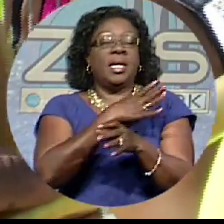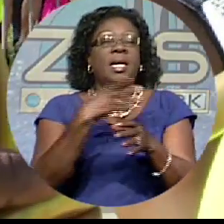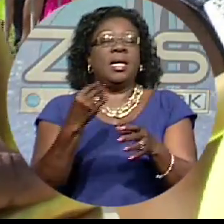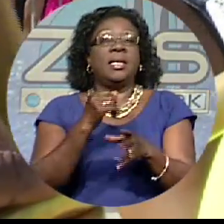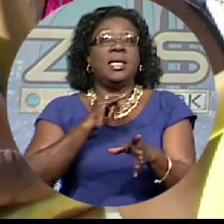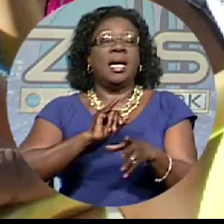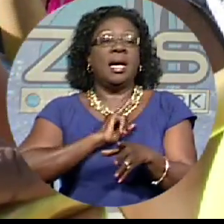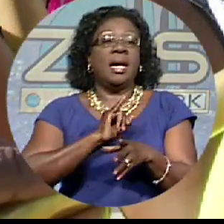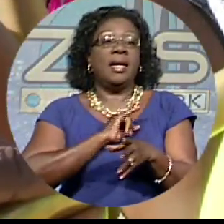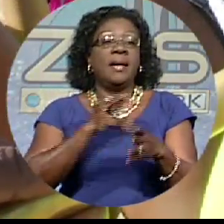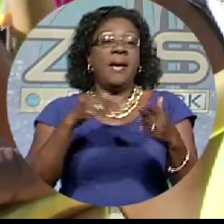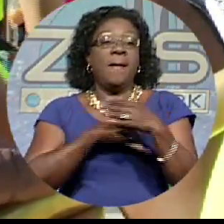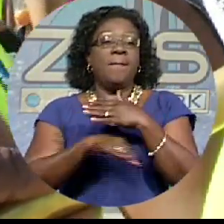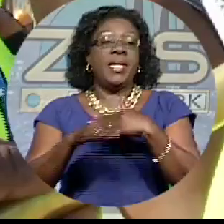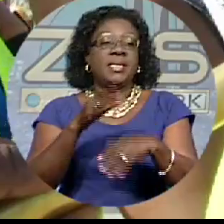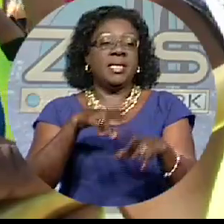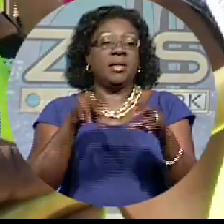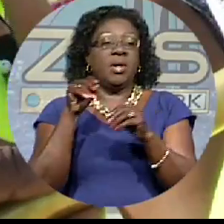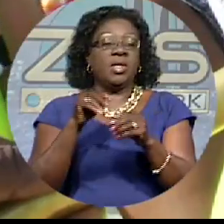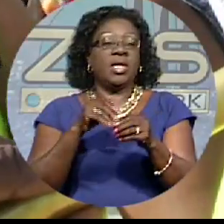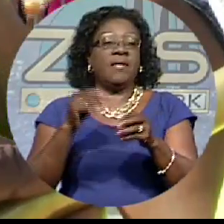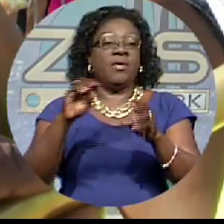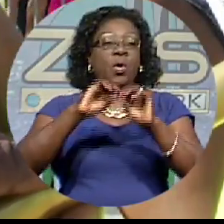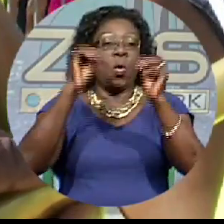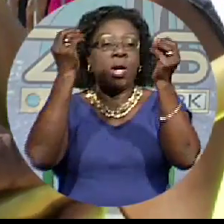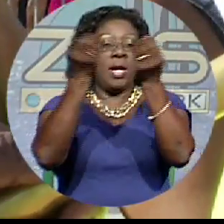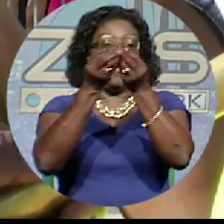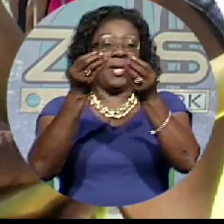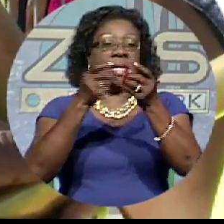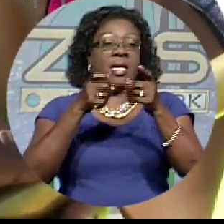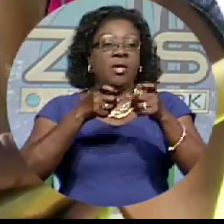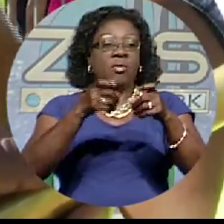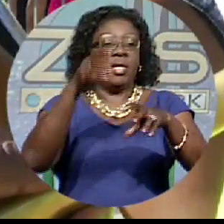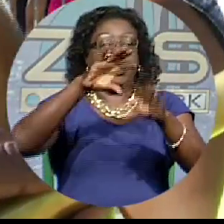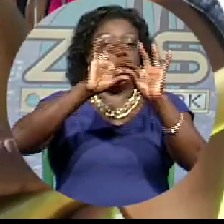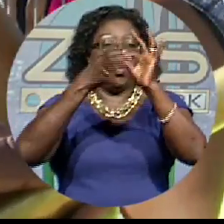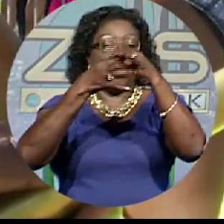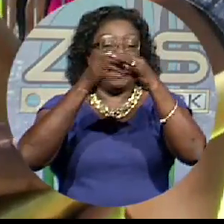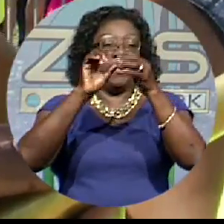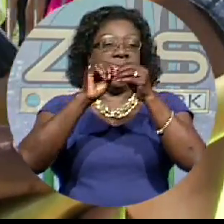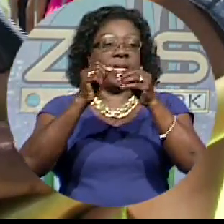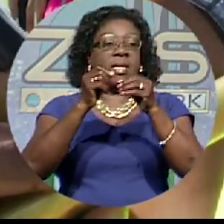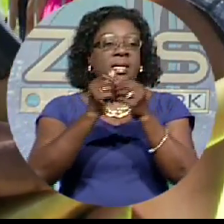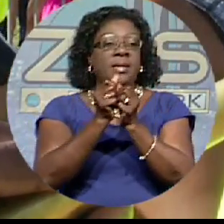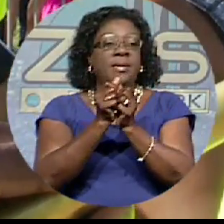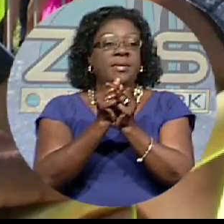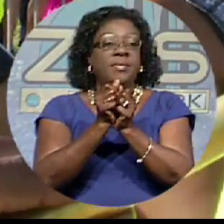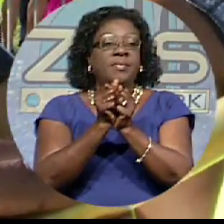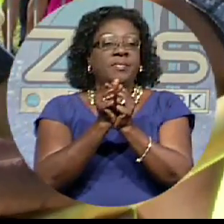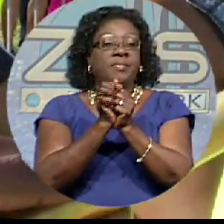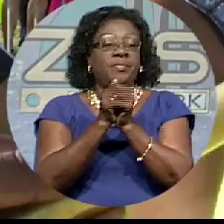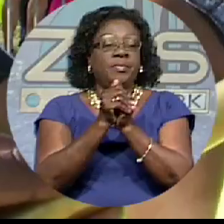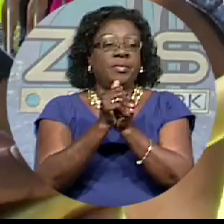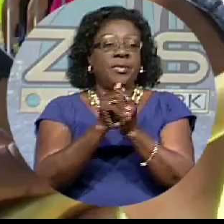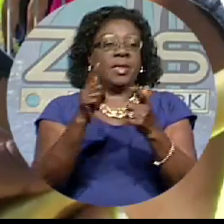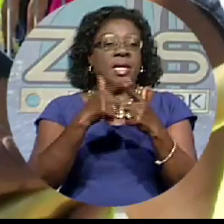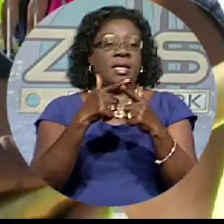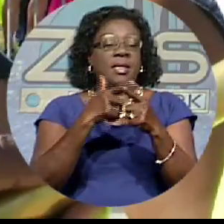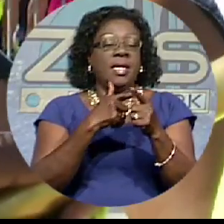And I basically want to give the Olympic a shot, so that's why I started running half marathon again. And